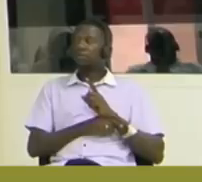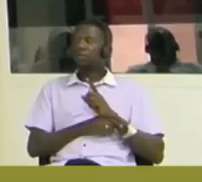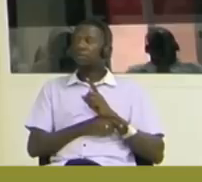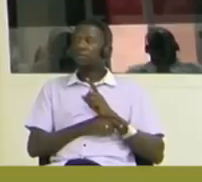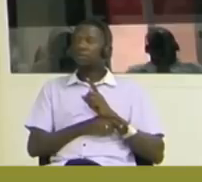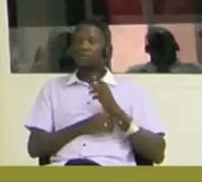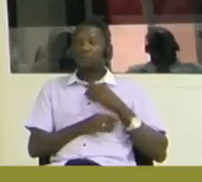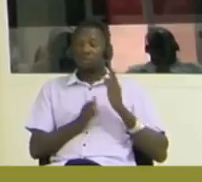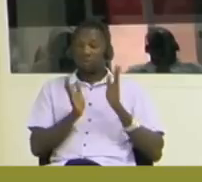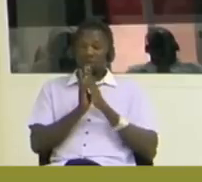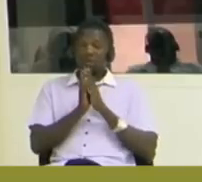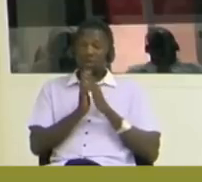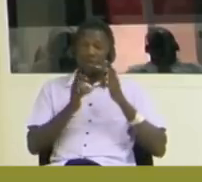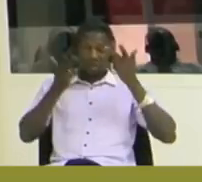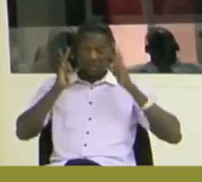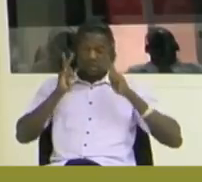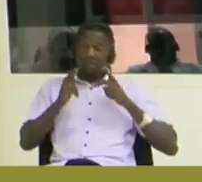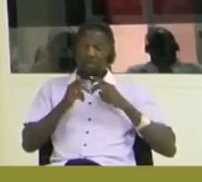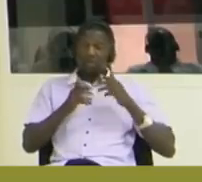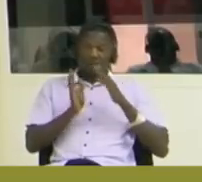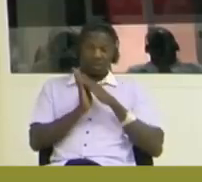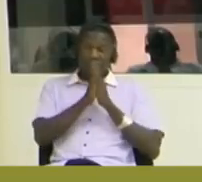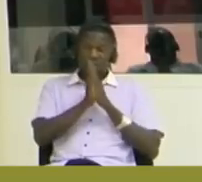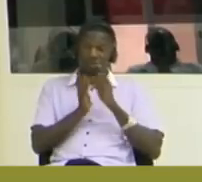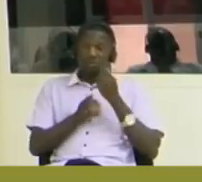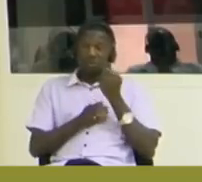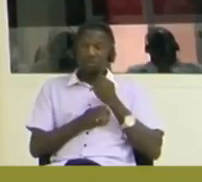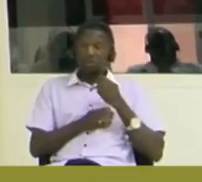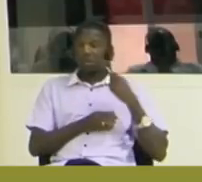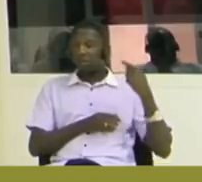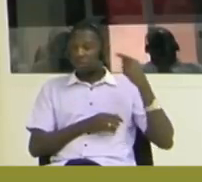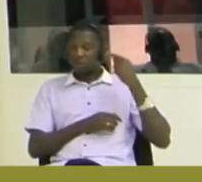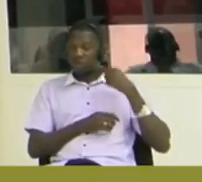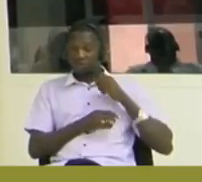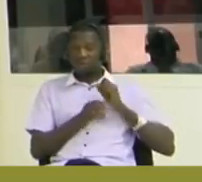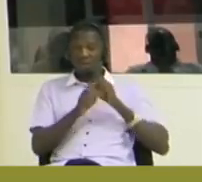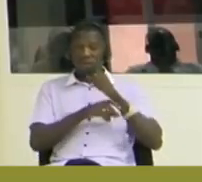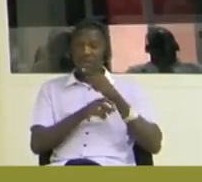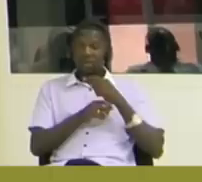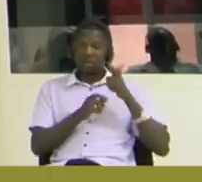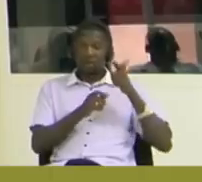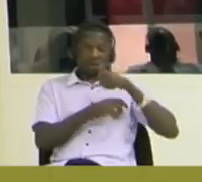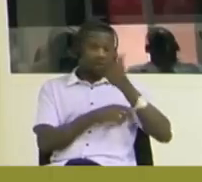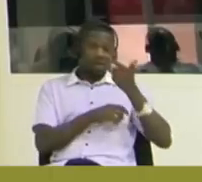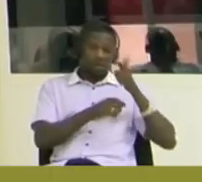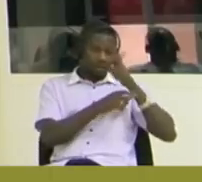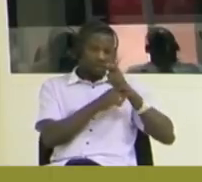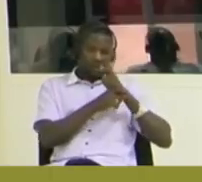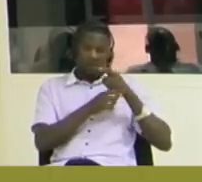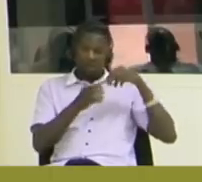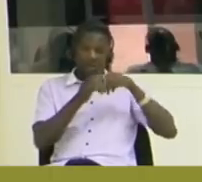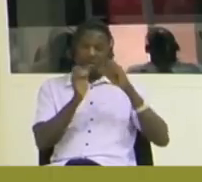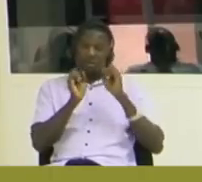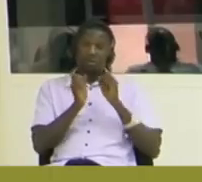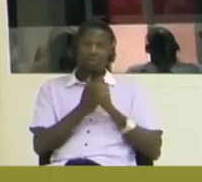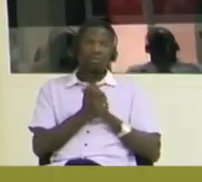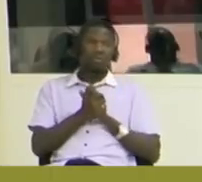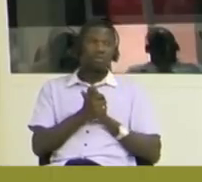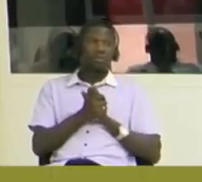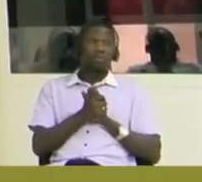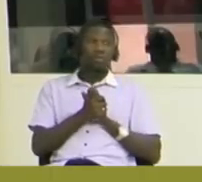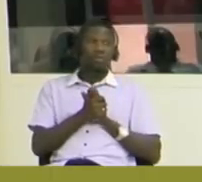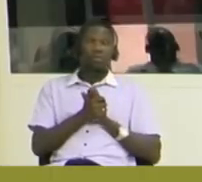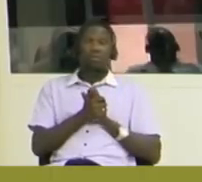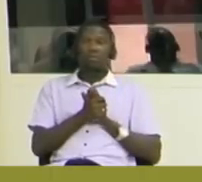mount a legal challenge just because an audio has been played and the video has not come out. Put that on the record for me,